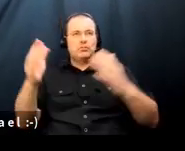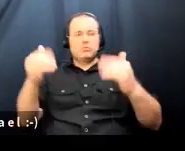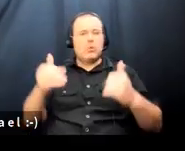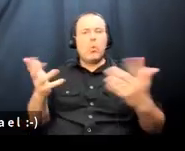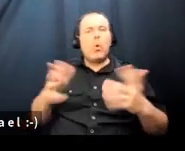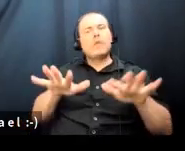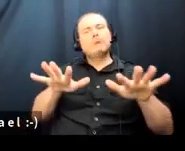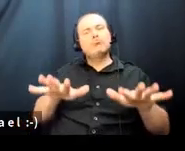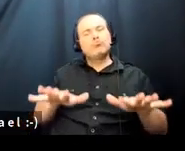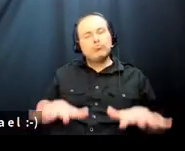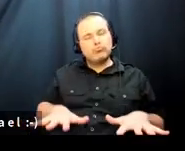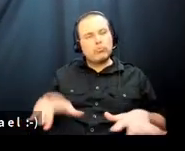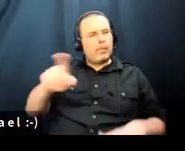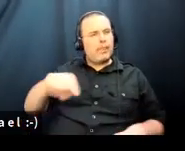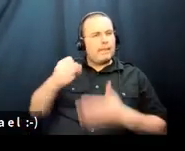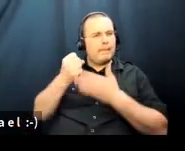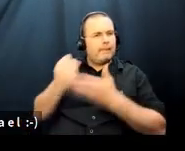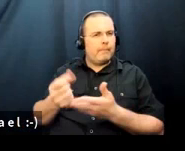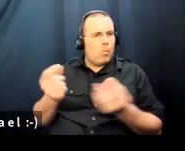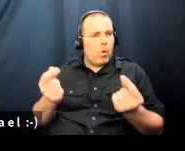those questions?